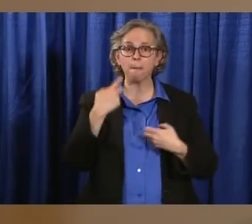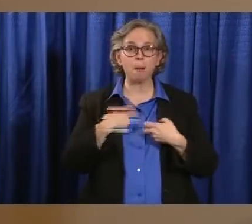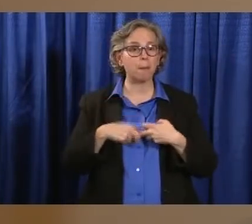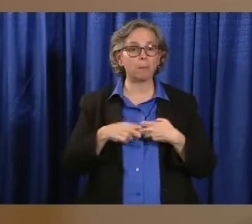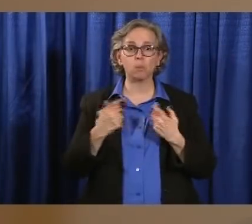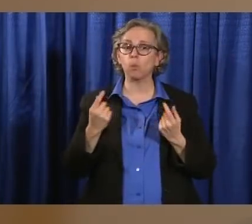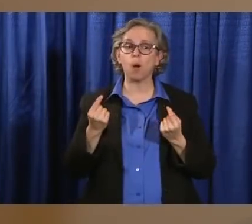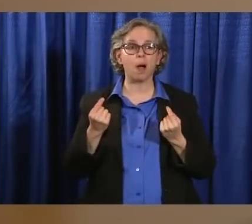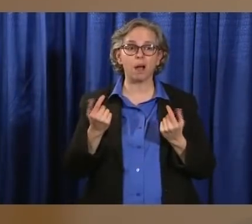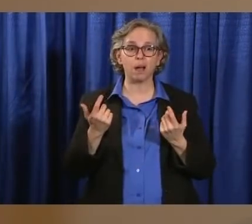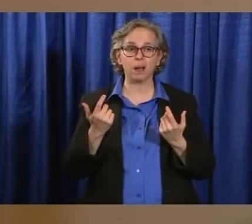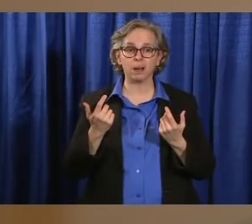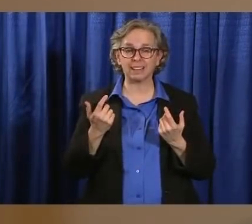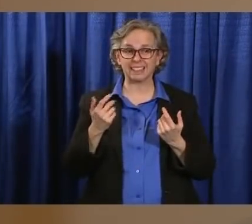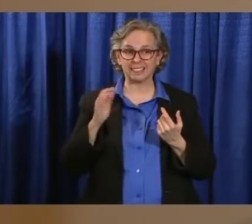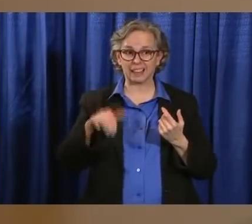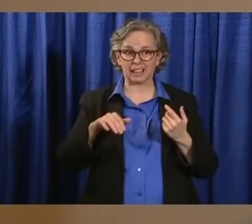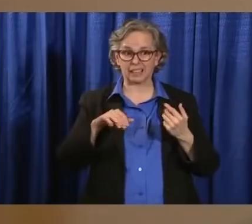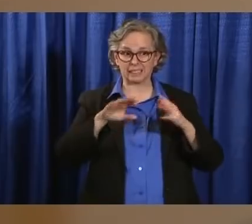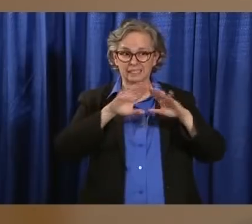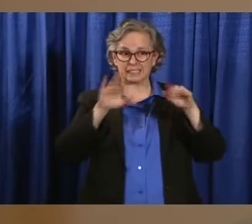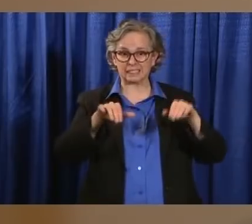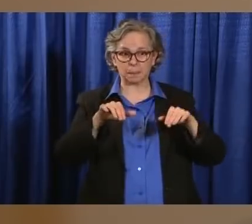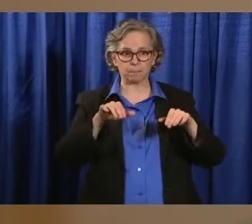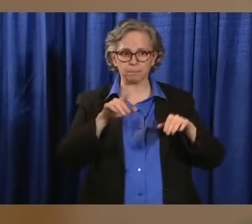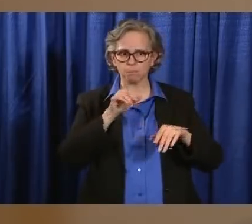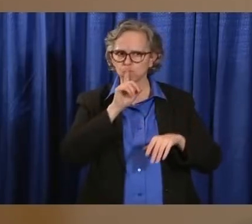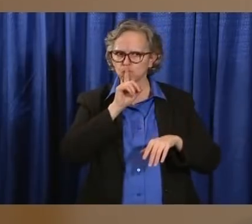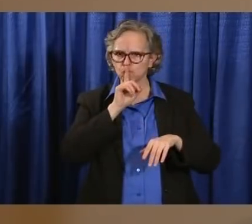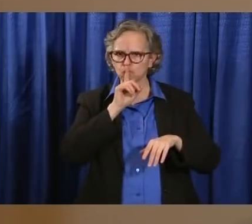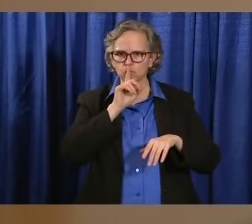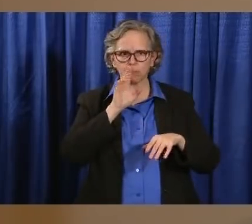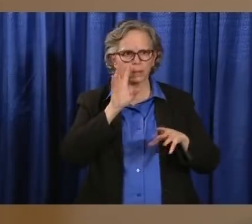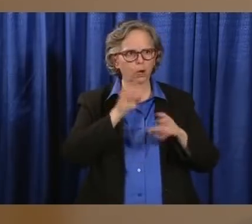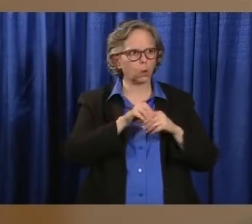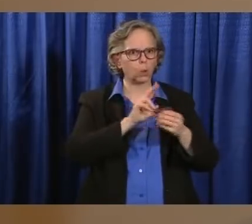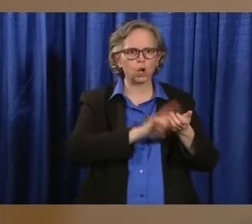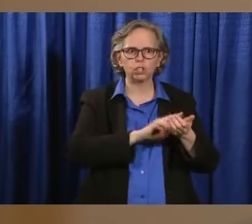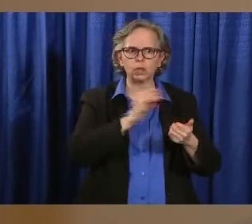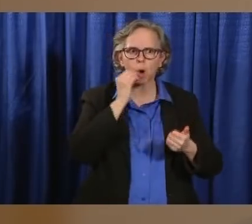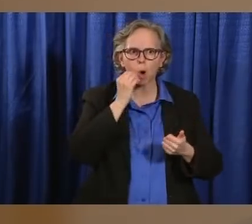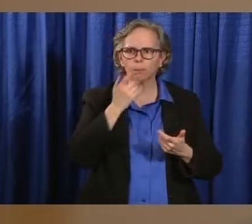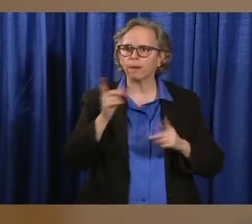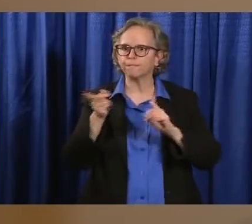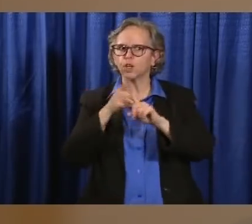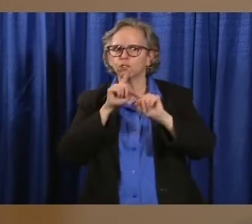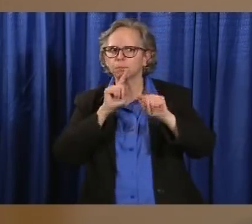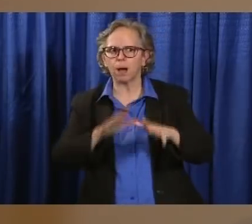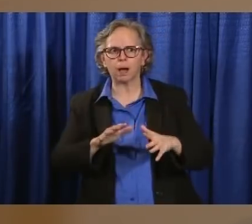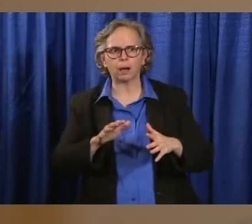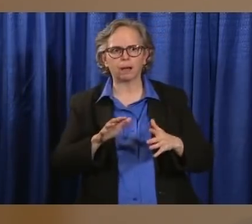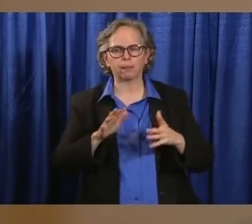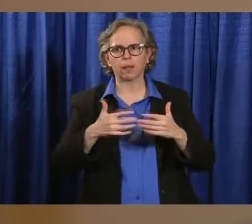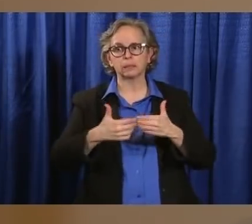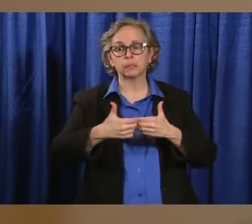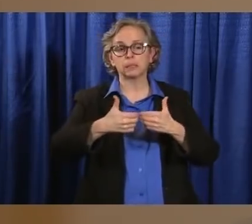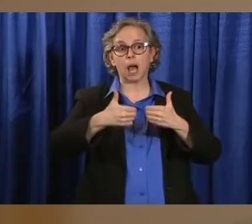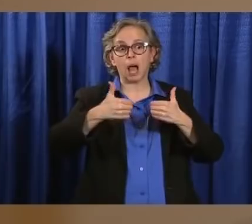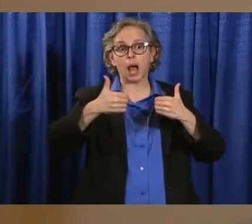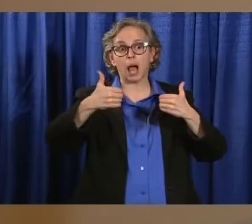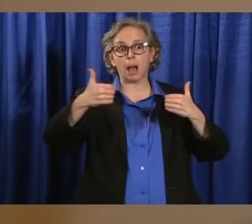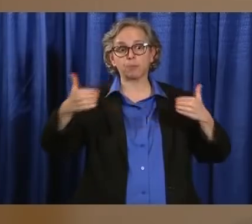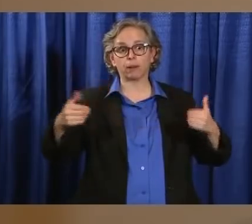use nursing homes or first responders, so some of that is being gathered through the EMA site, and